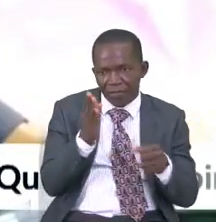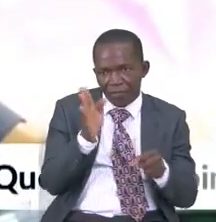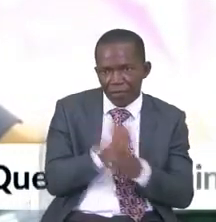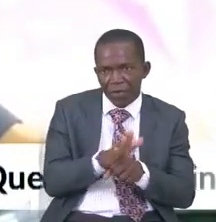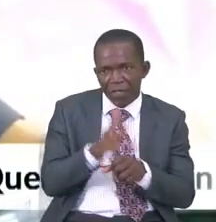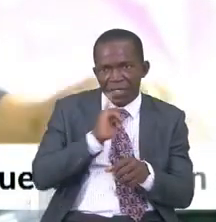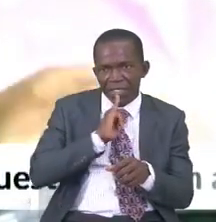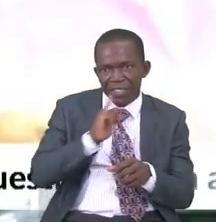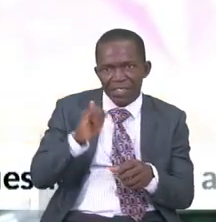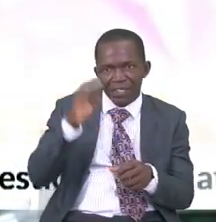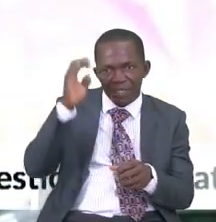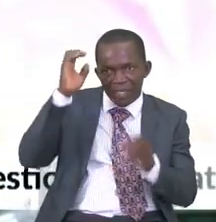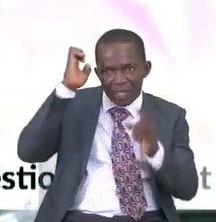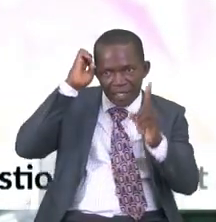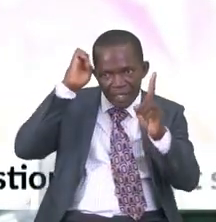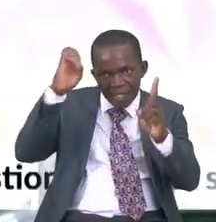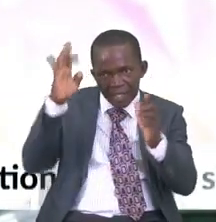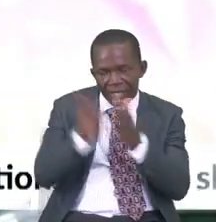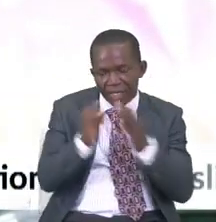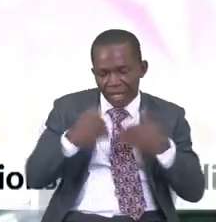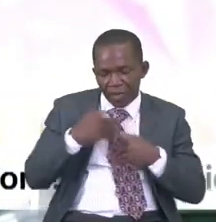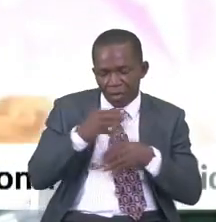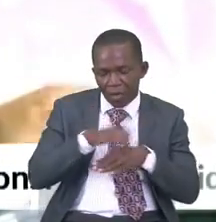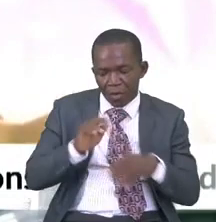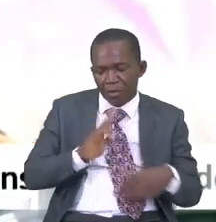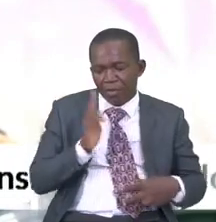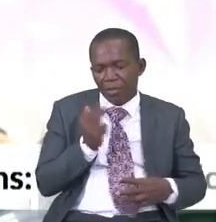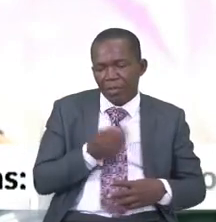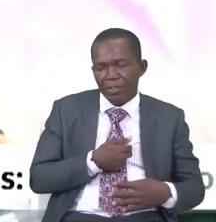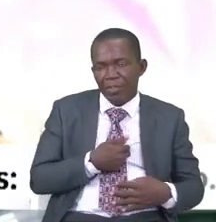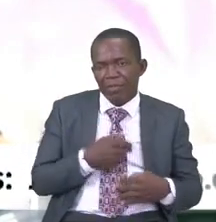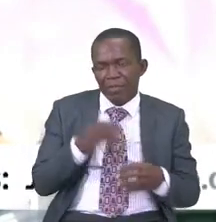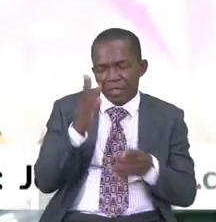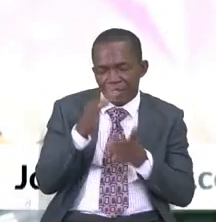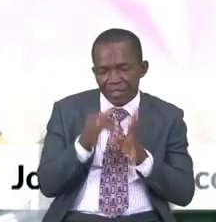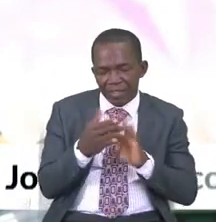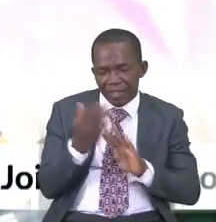will do it. In Jesus' name, we pray.